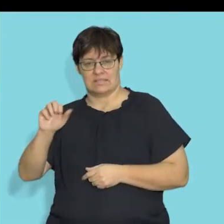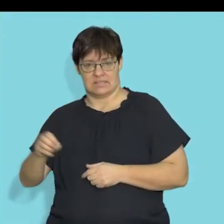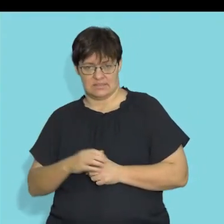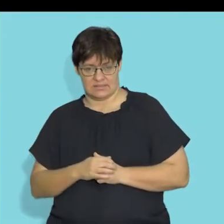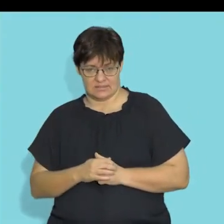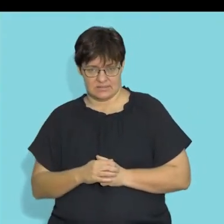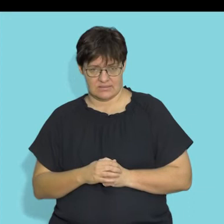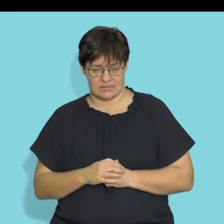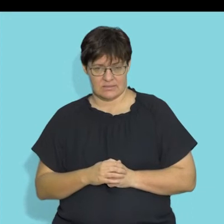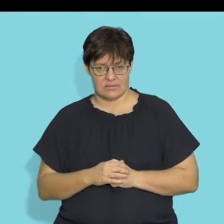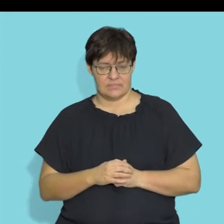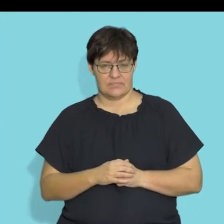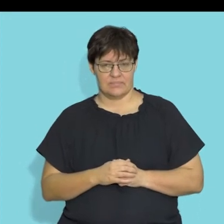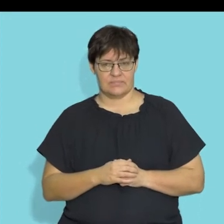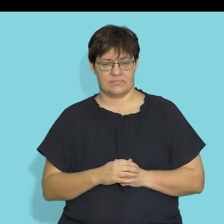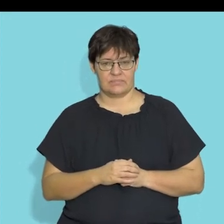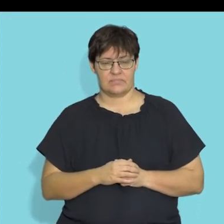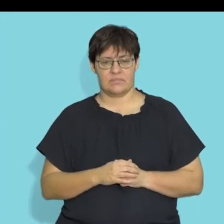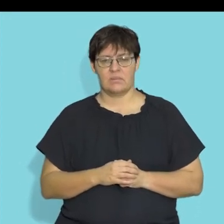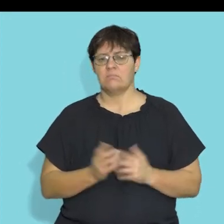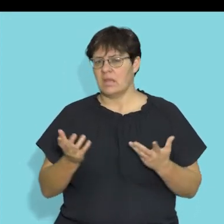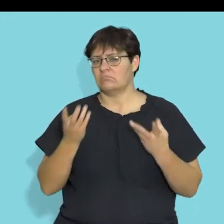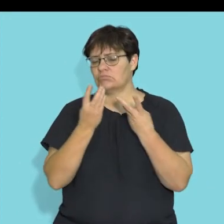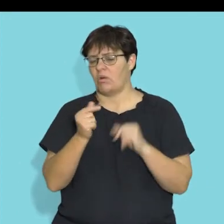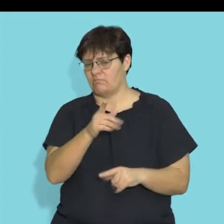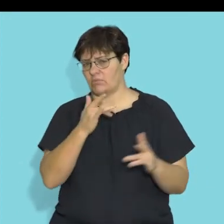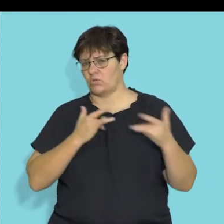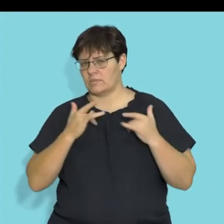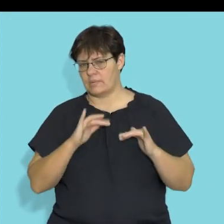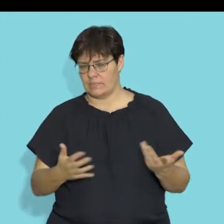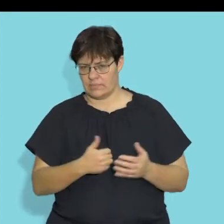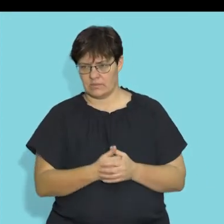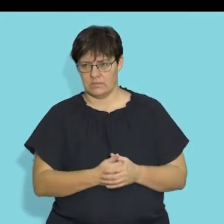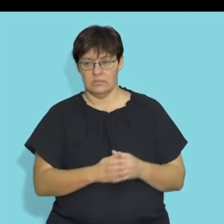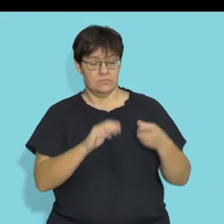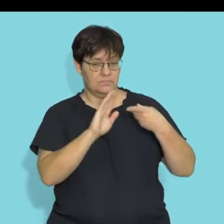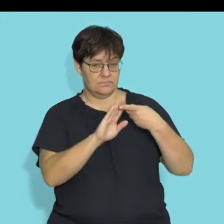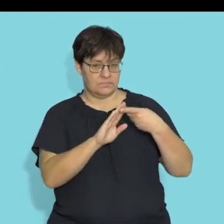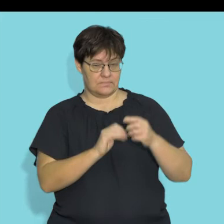8,460. Okay, how are we going to address this concern? Number one,